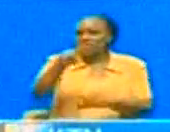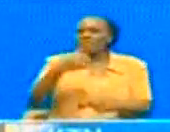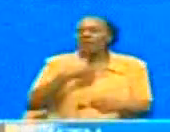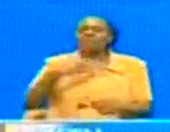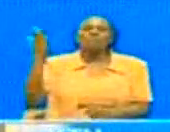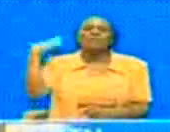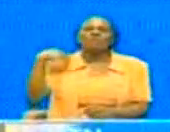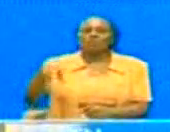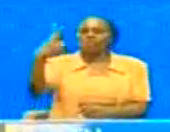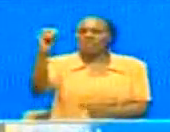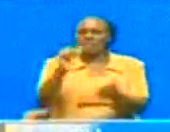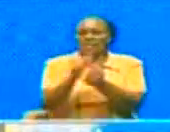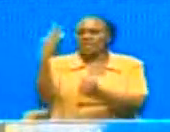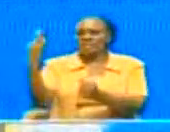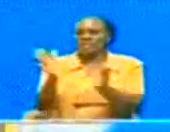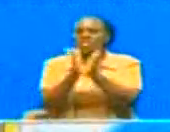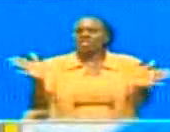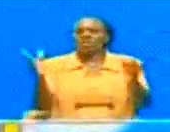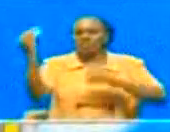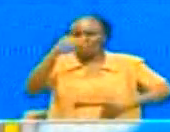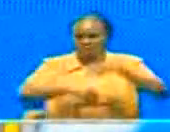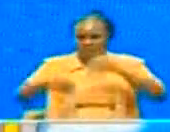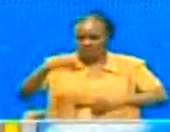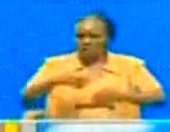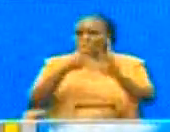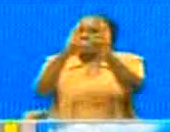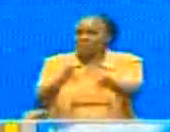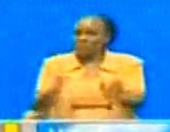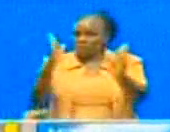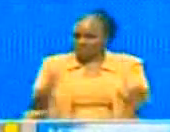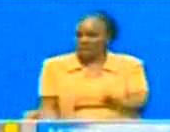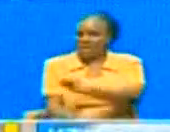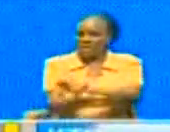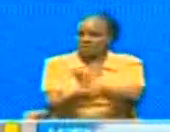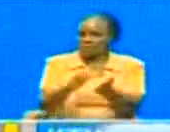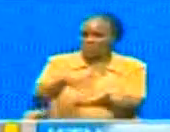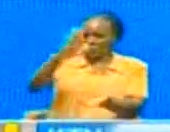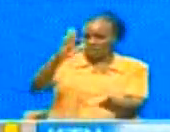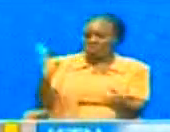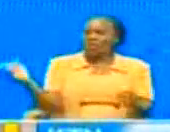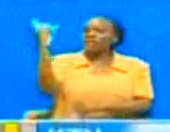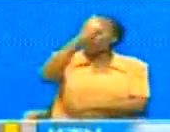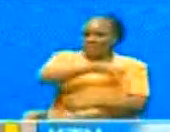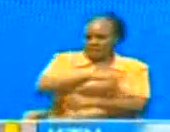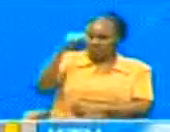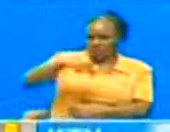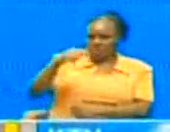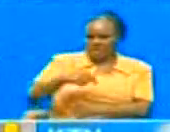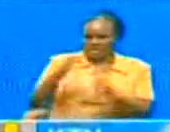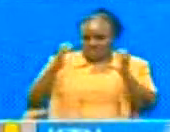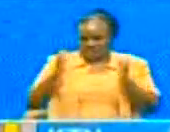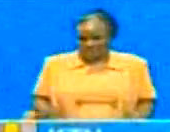had before vying for the 2013 general elections. Betty Kyalo has the details of the day that was at Integrity